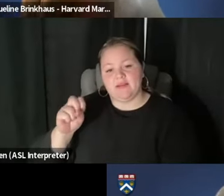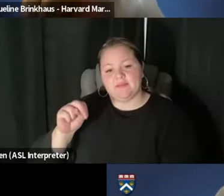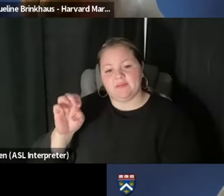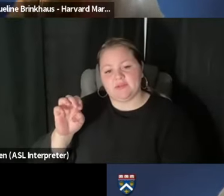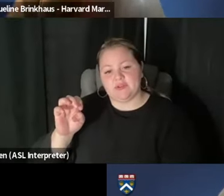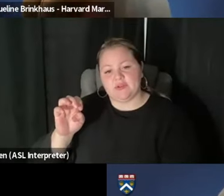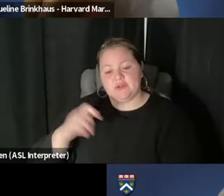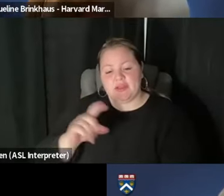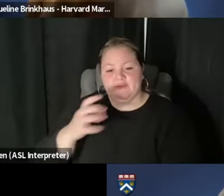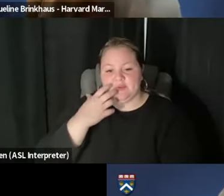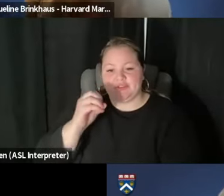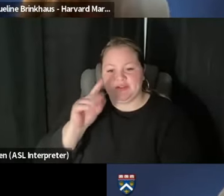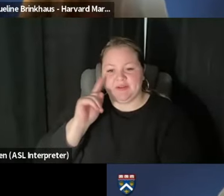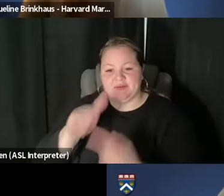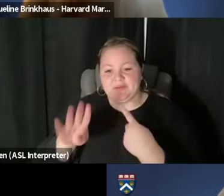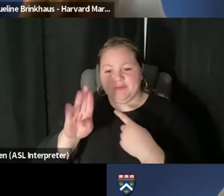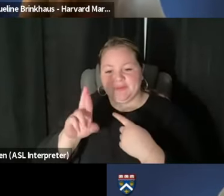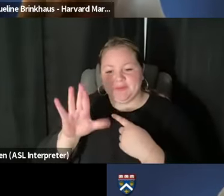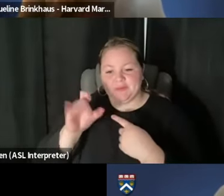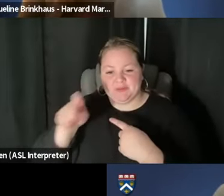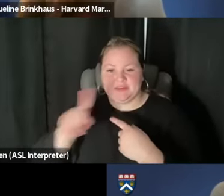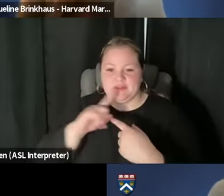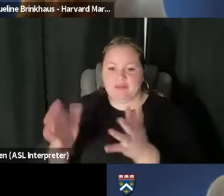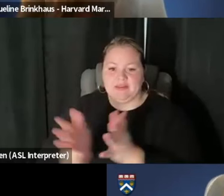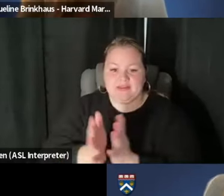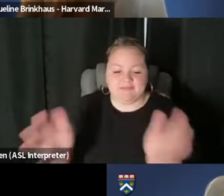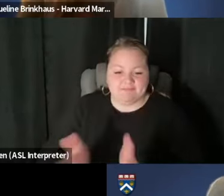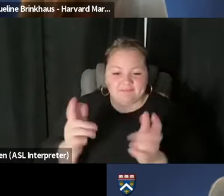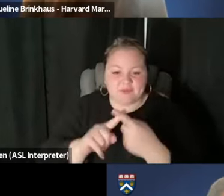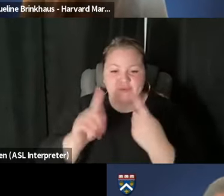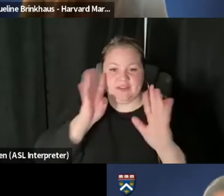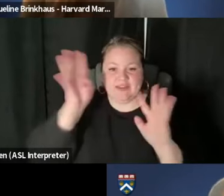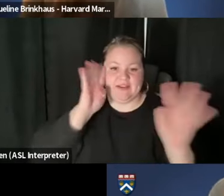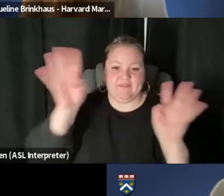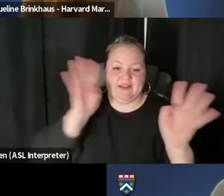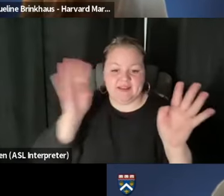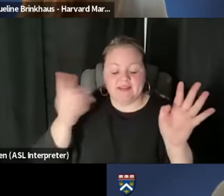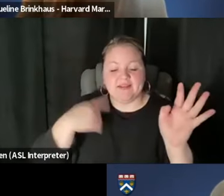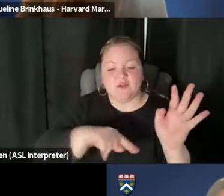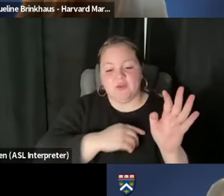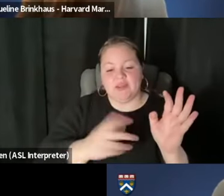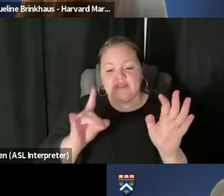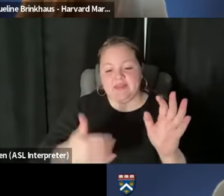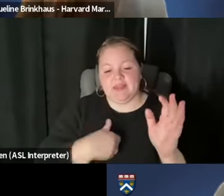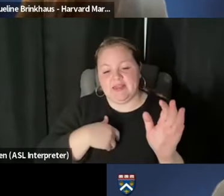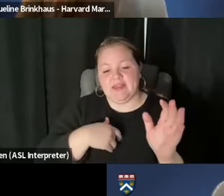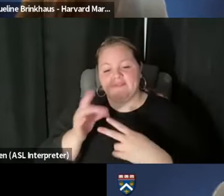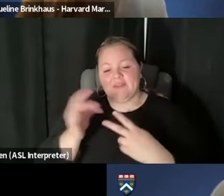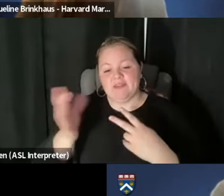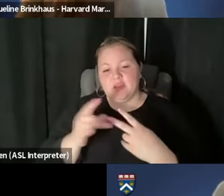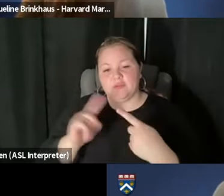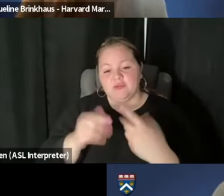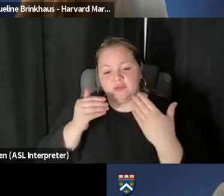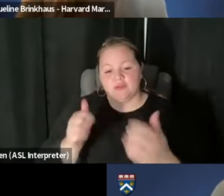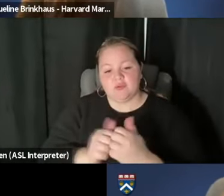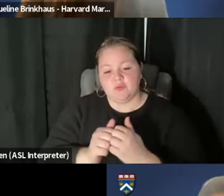have to give a shout out to Bruce because he really pushed me to innovate during the capstone project. We had the option to either go with one of the sponsored